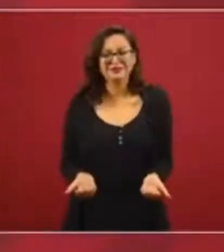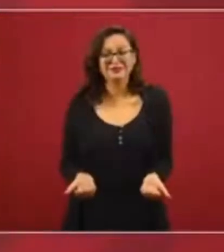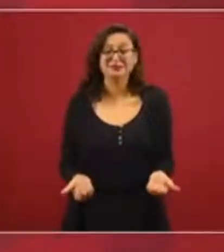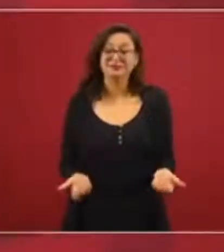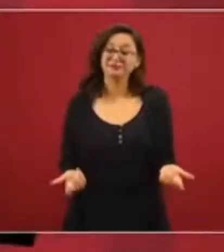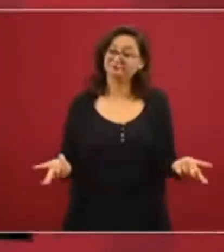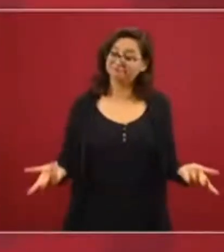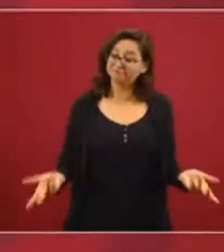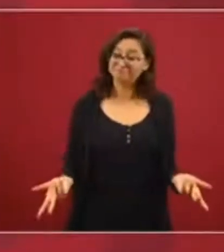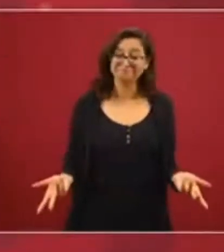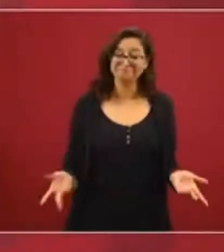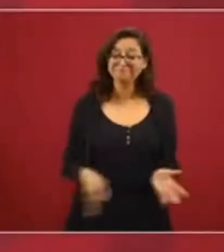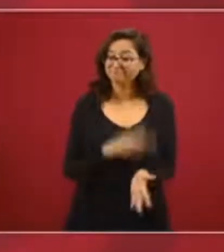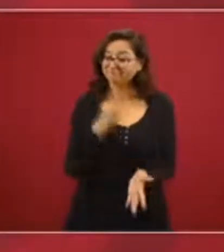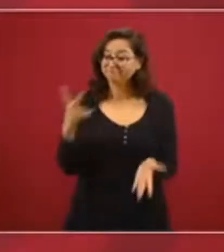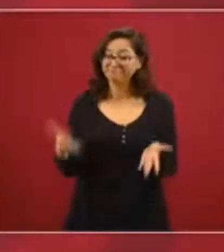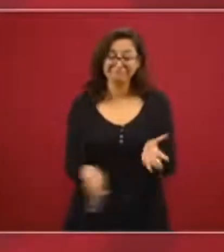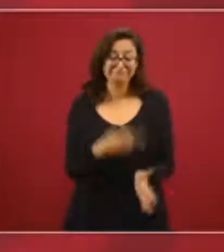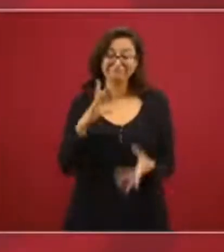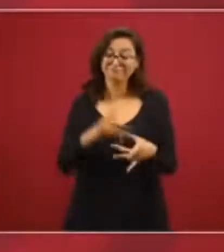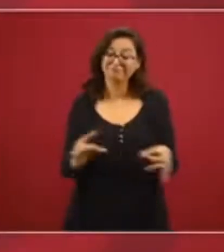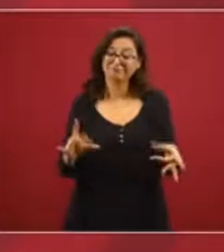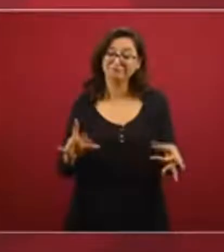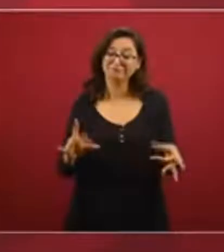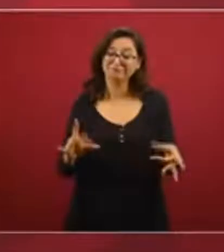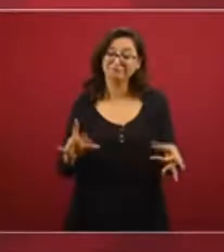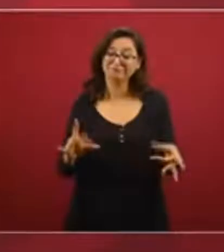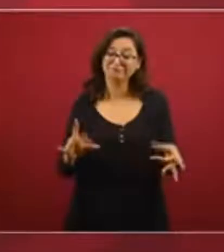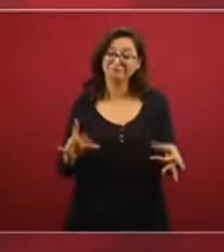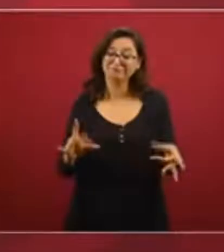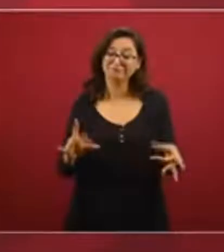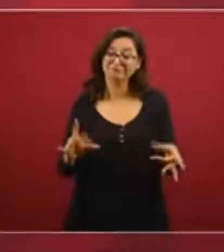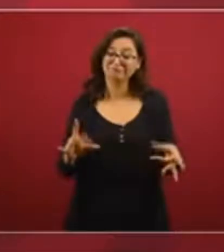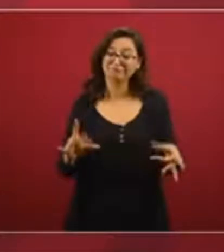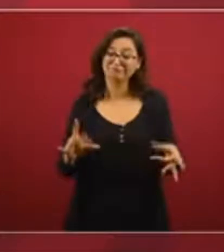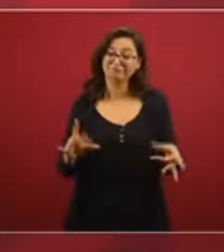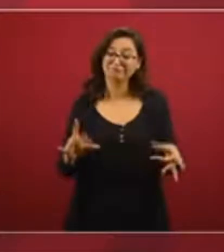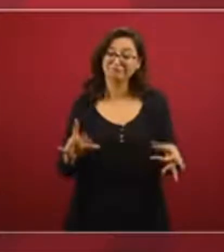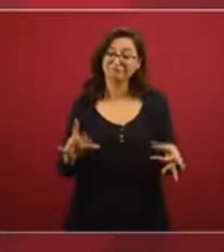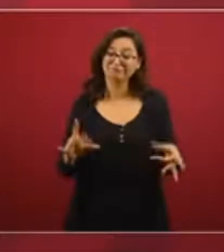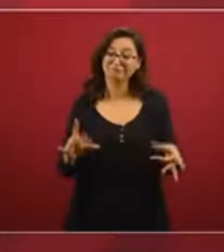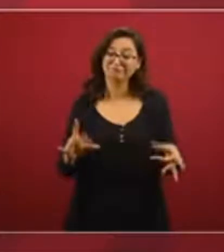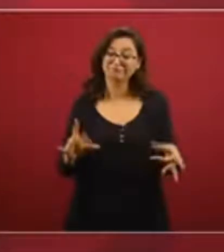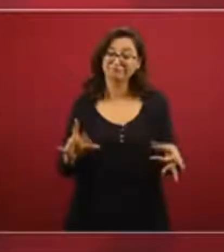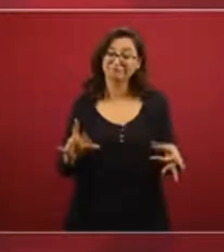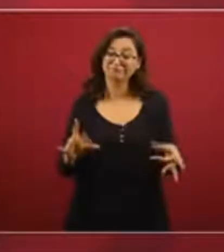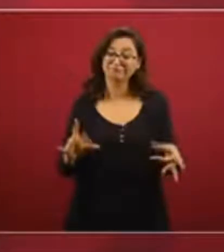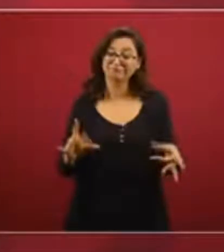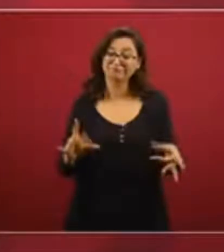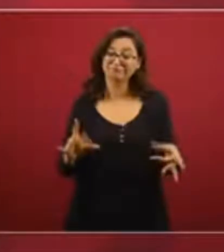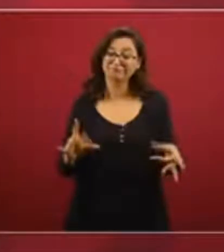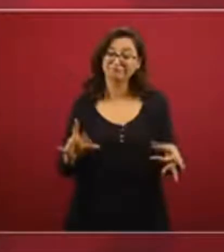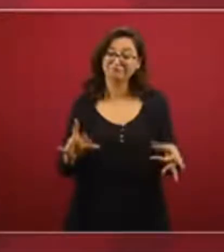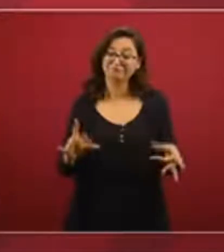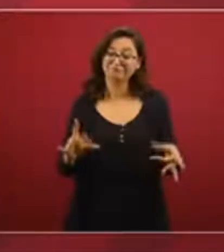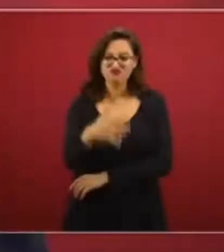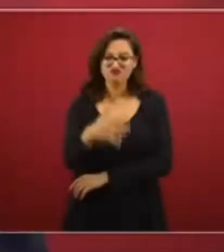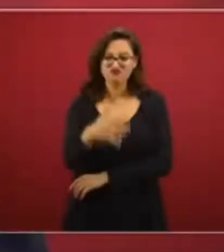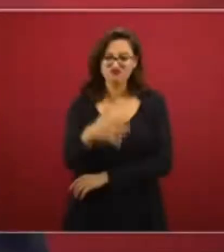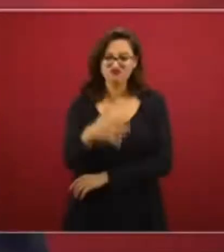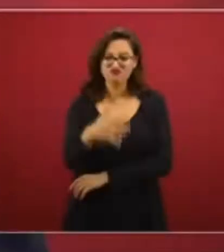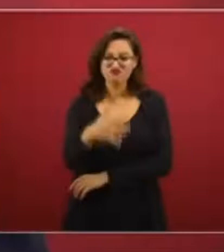Pues lo hemos dicho muchas veces, la corrupción We've said it many times. It's the corruption